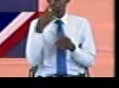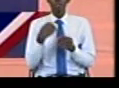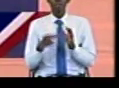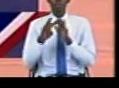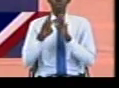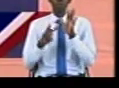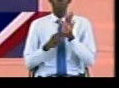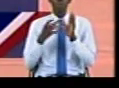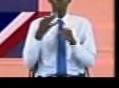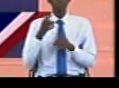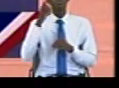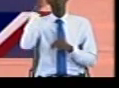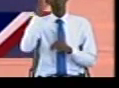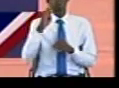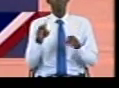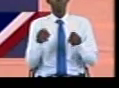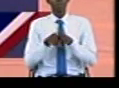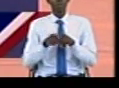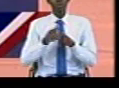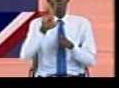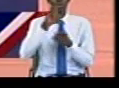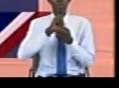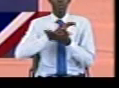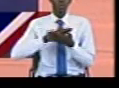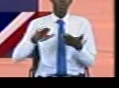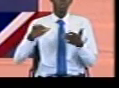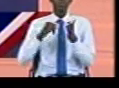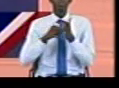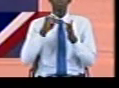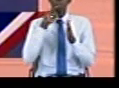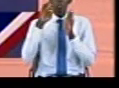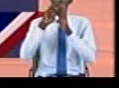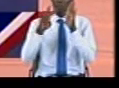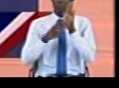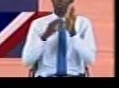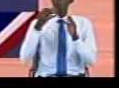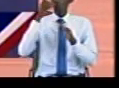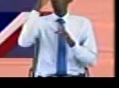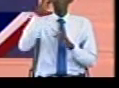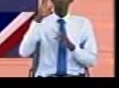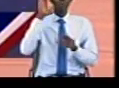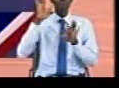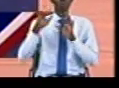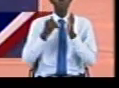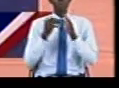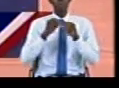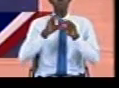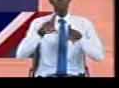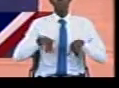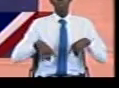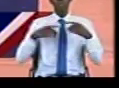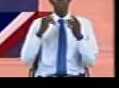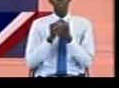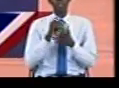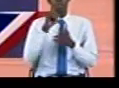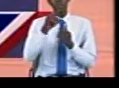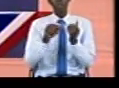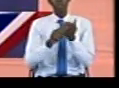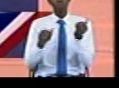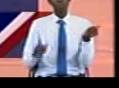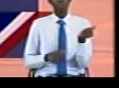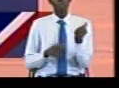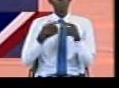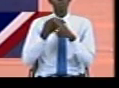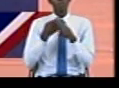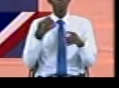your sanctification. It's the will of God. You will accomplish it in your life. That you should abstain from fornication.